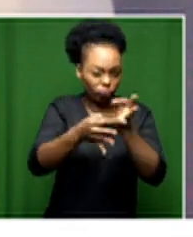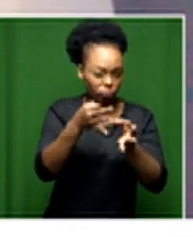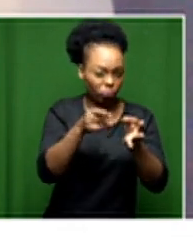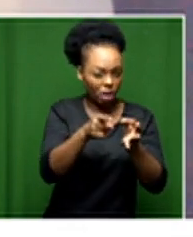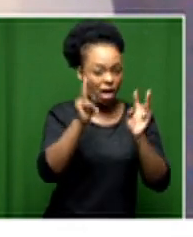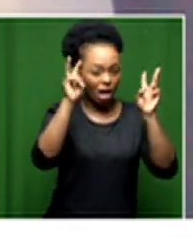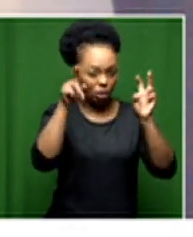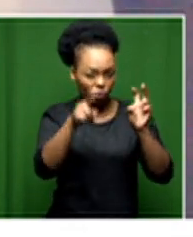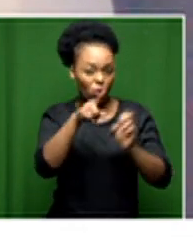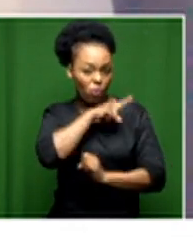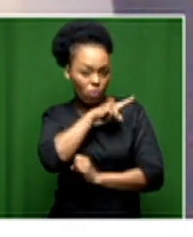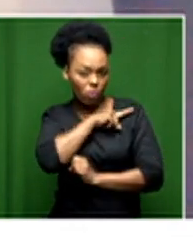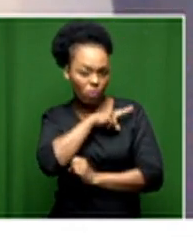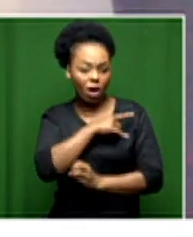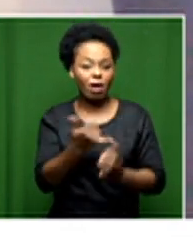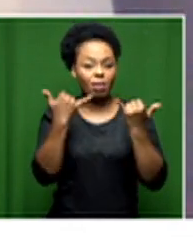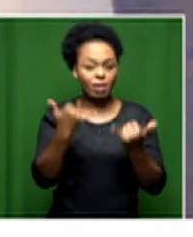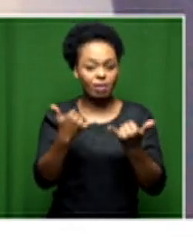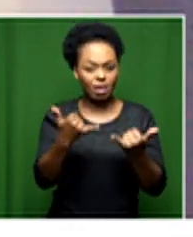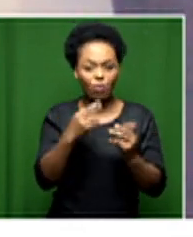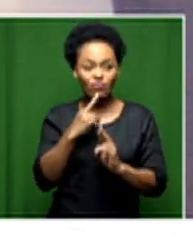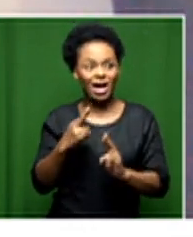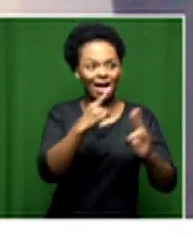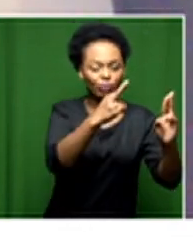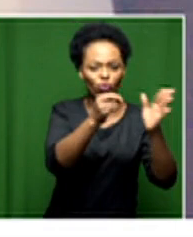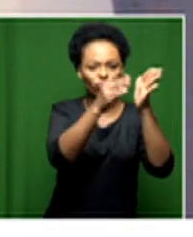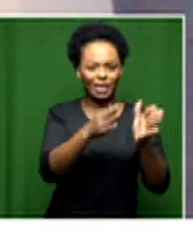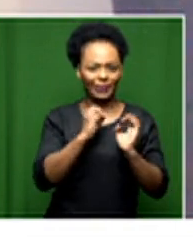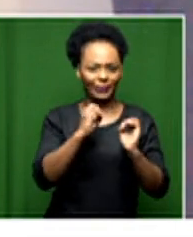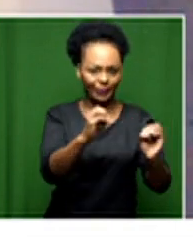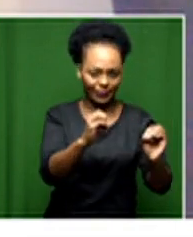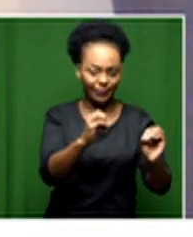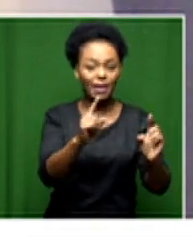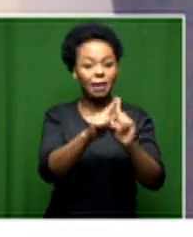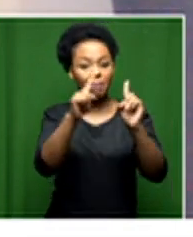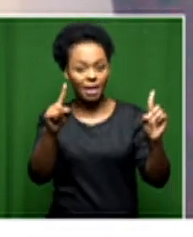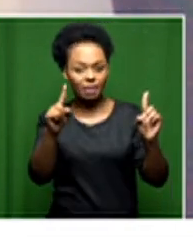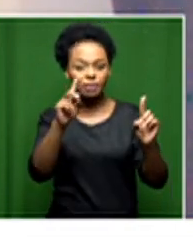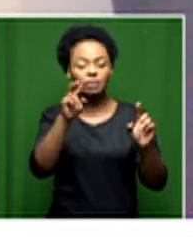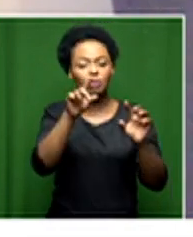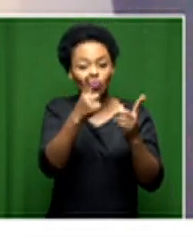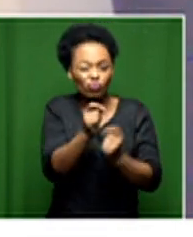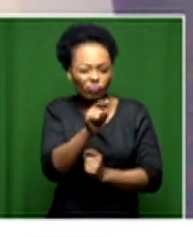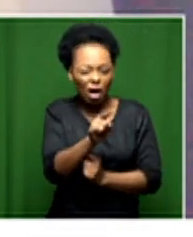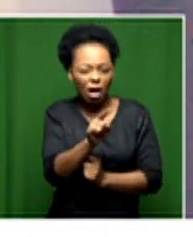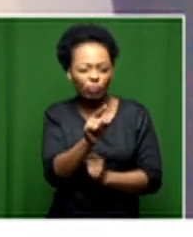of why we have not been able to respond. But to do that, we must also try